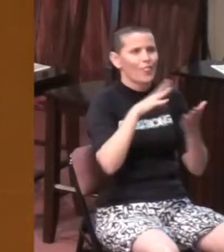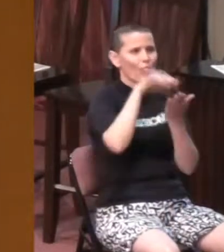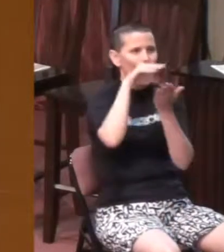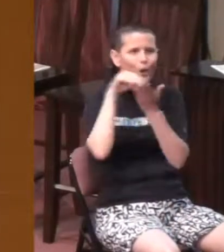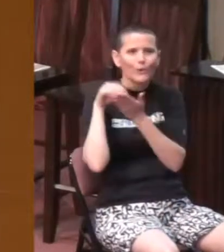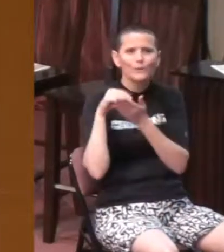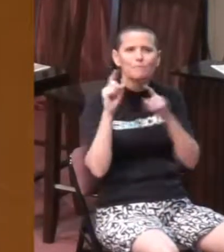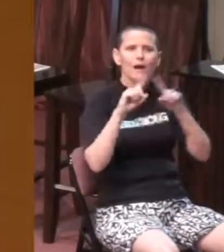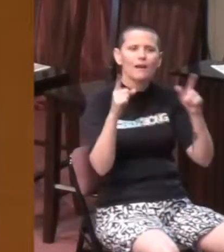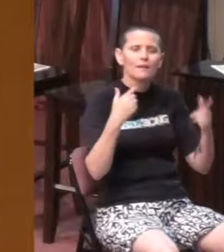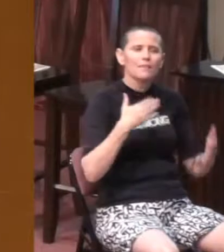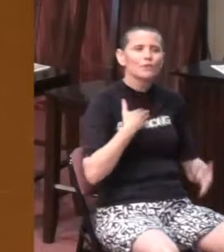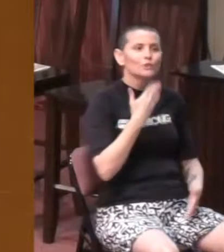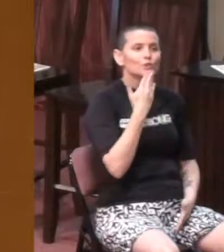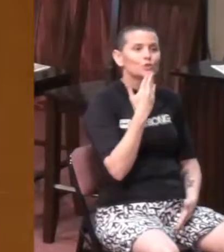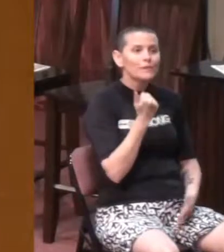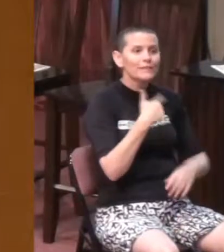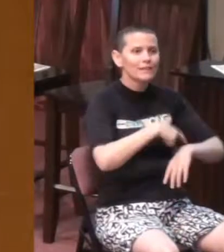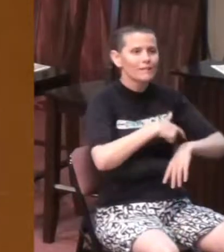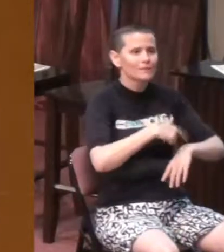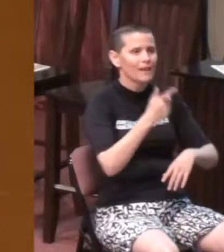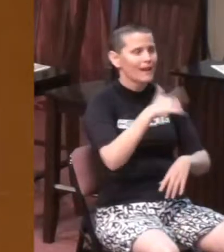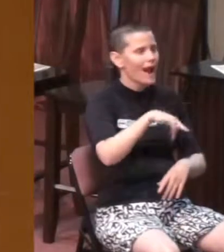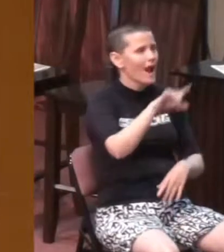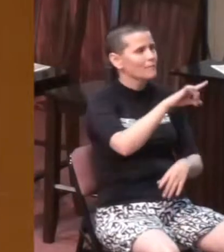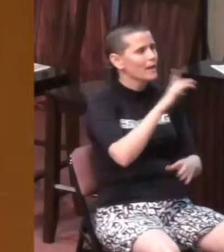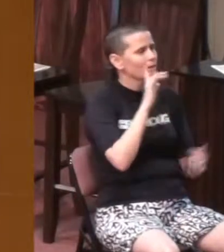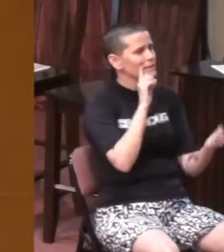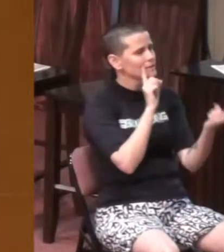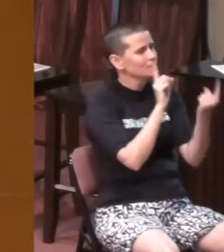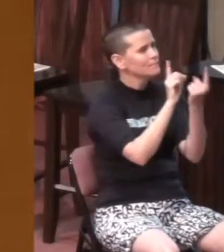the capacity to love you and to be